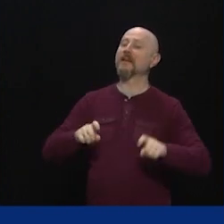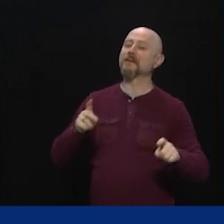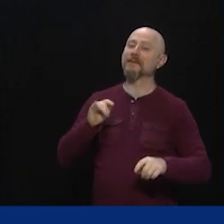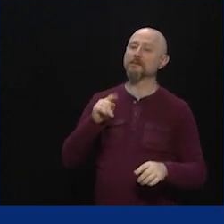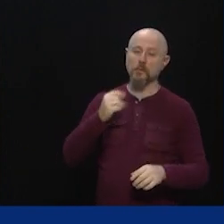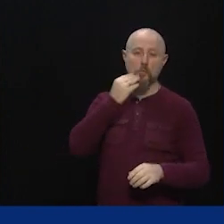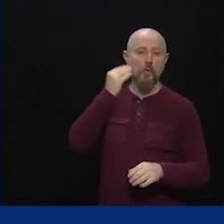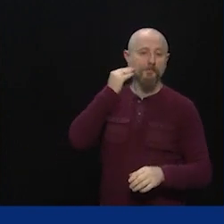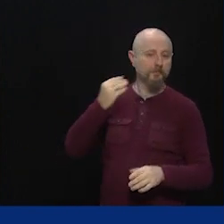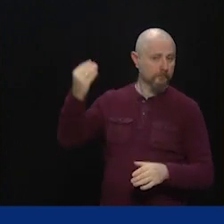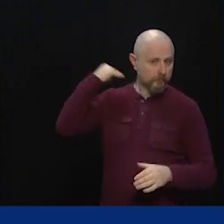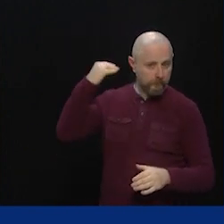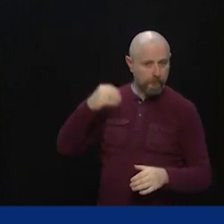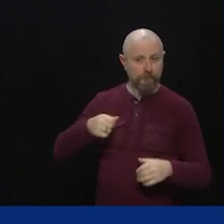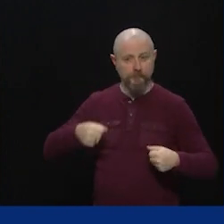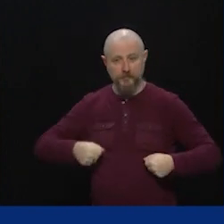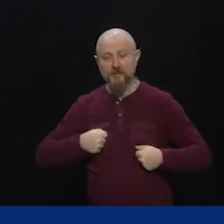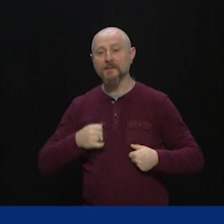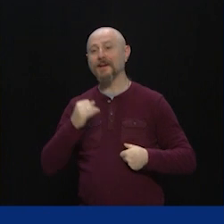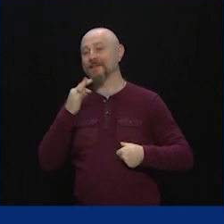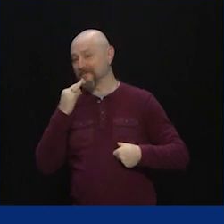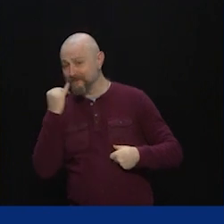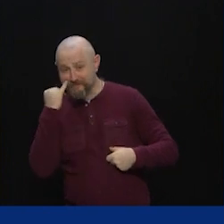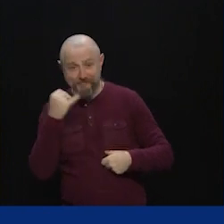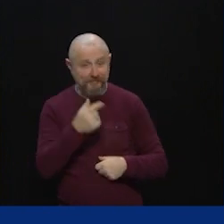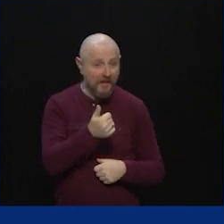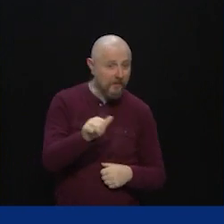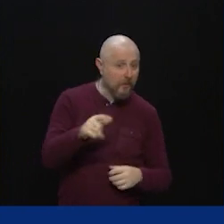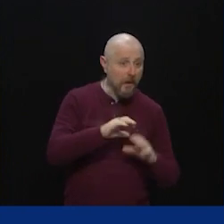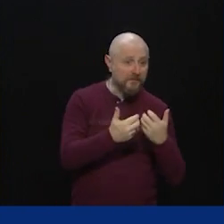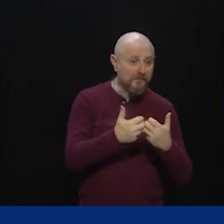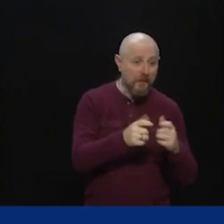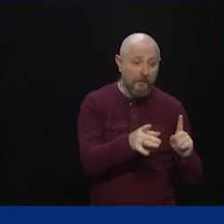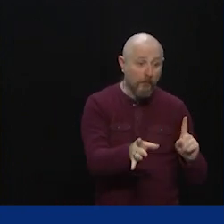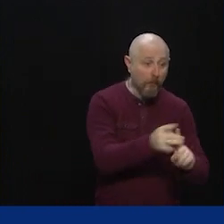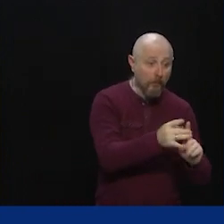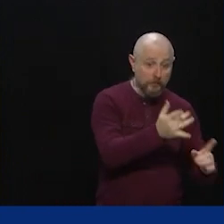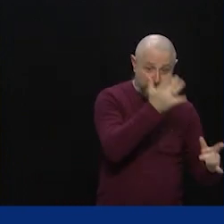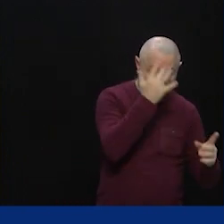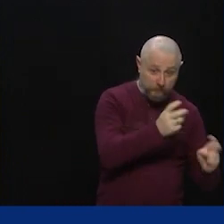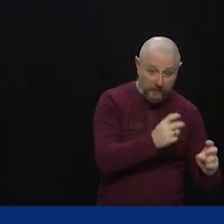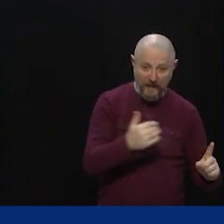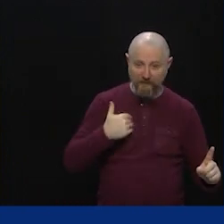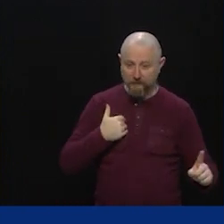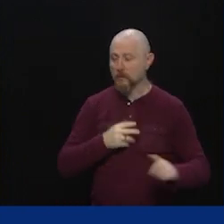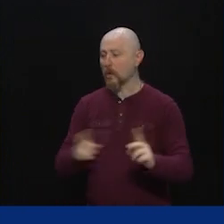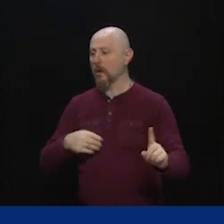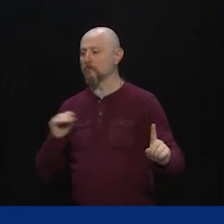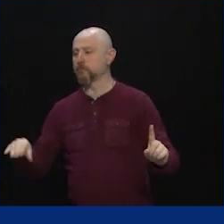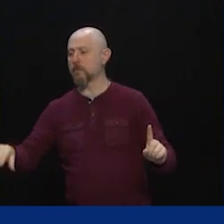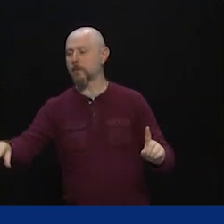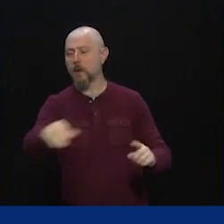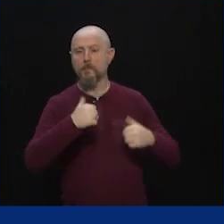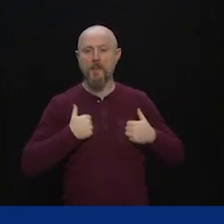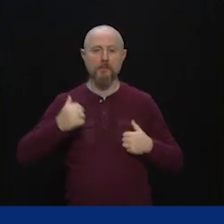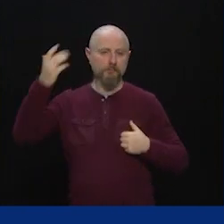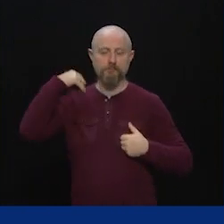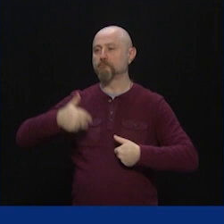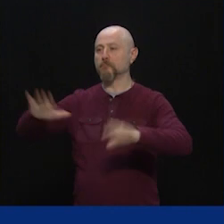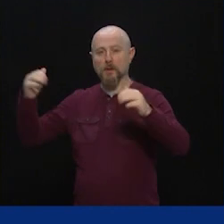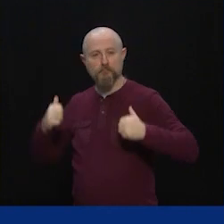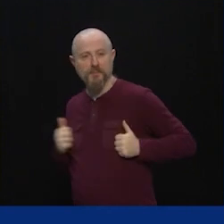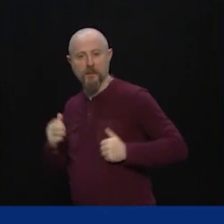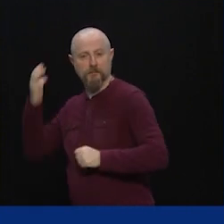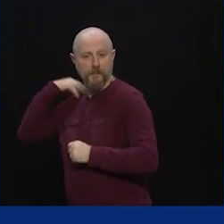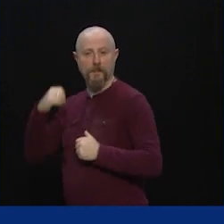class tests positive. So we also distributed, you already had masks and test kits, but we distributed almost 500,000